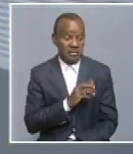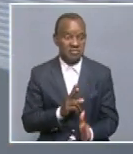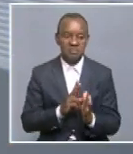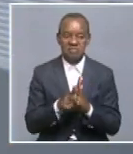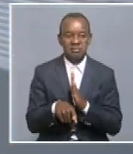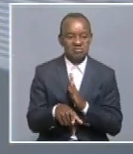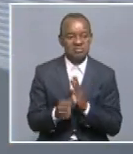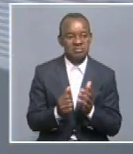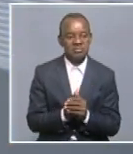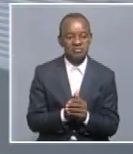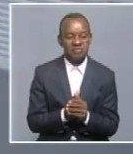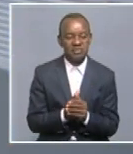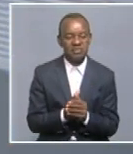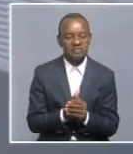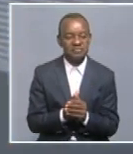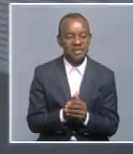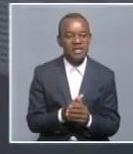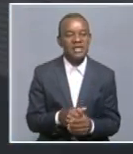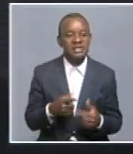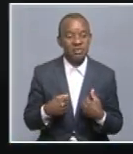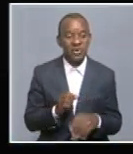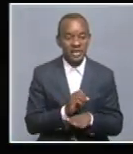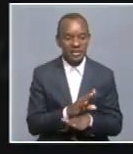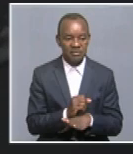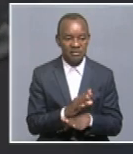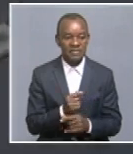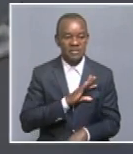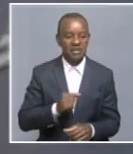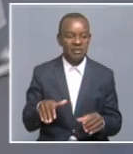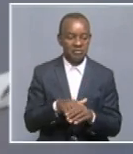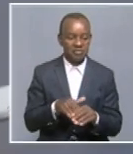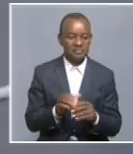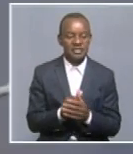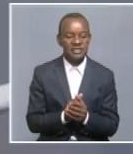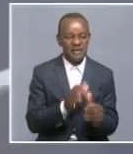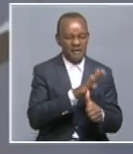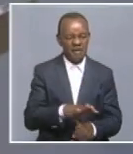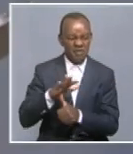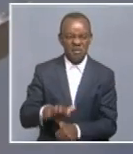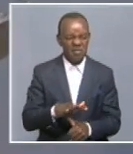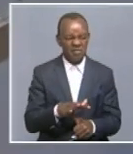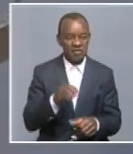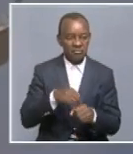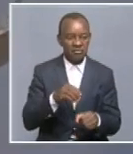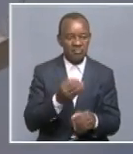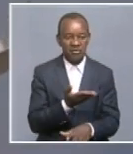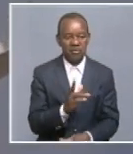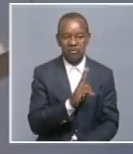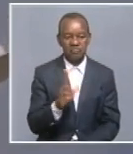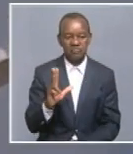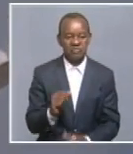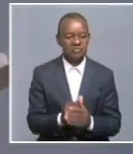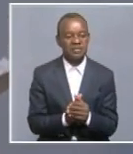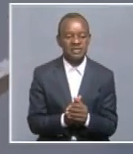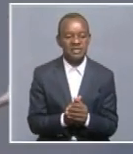members at the union level that harassment can happen to anyone. It doesn't discriminate, or there